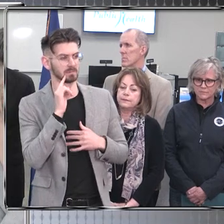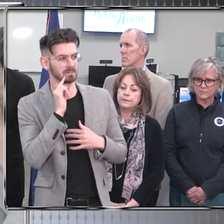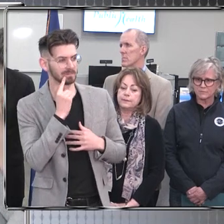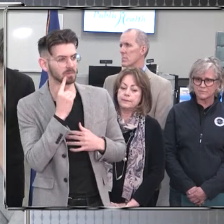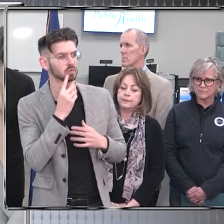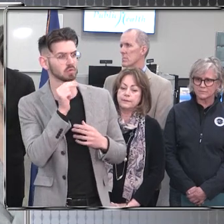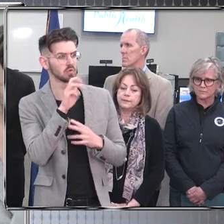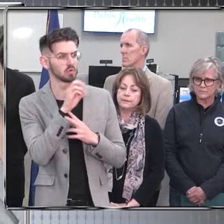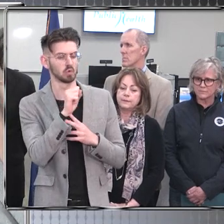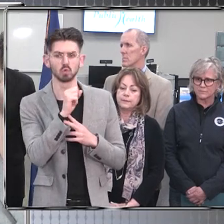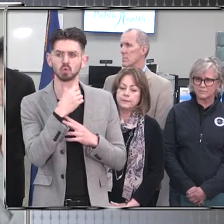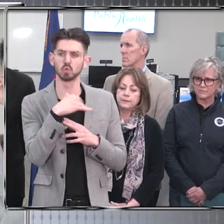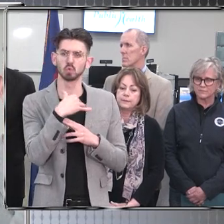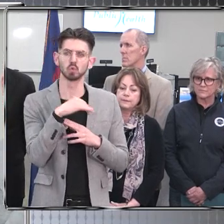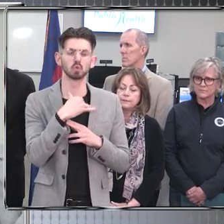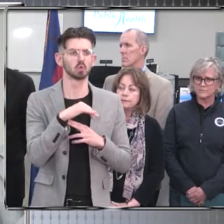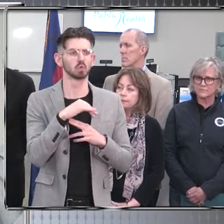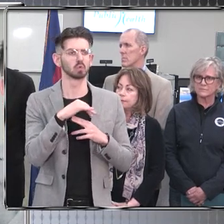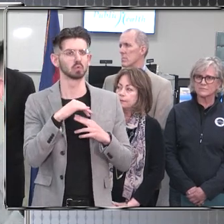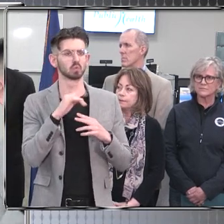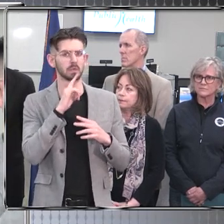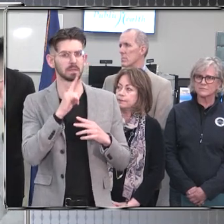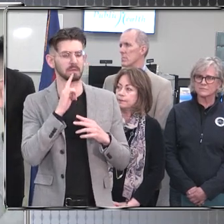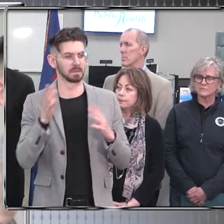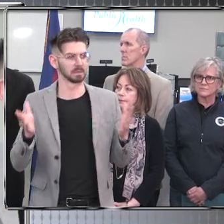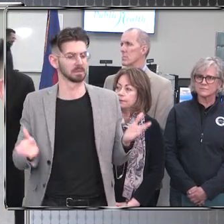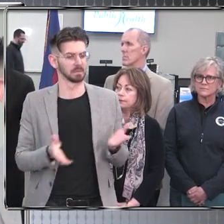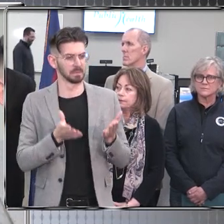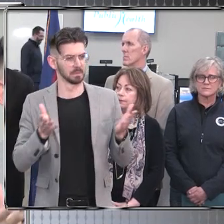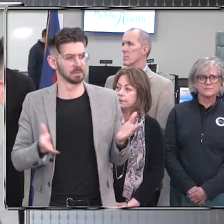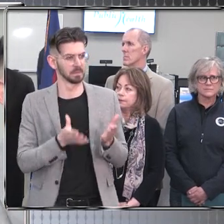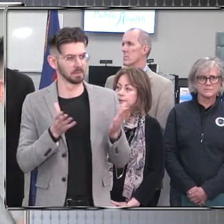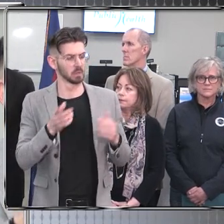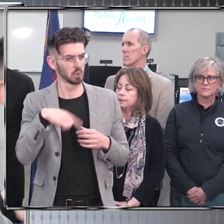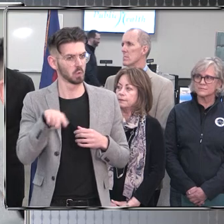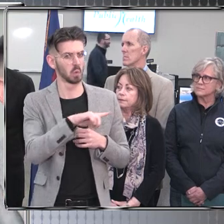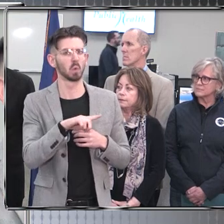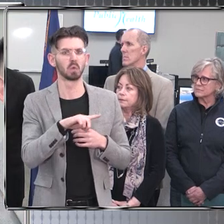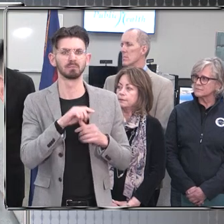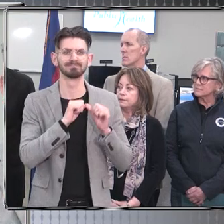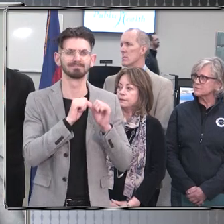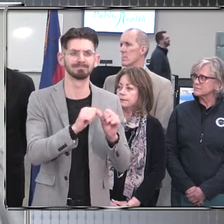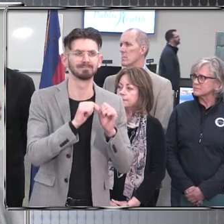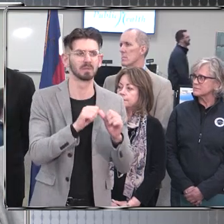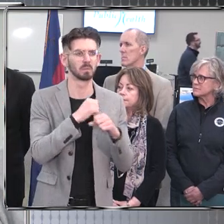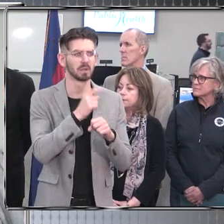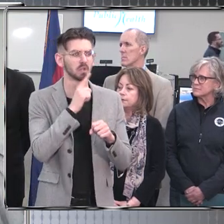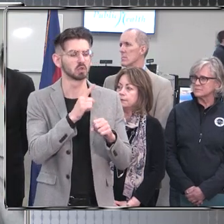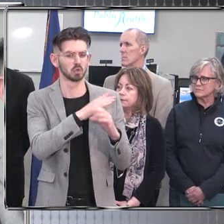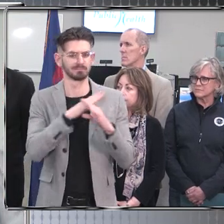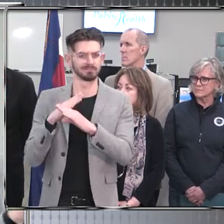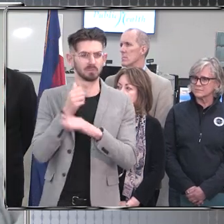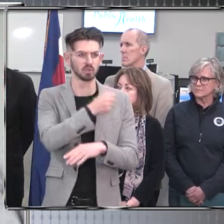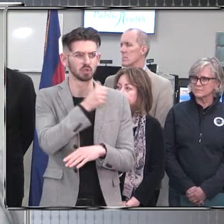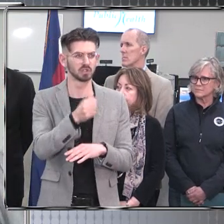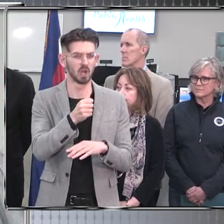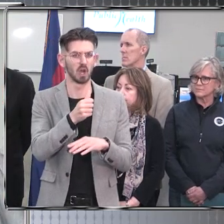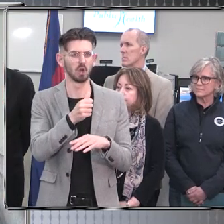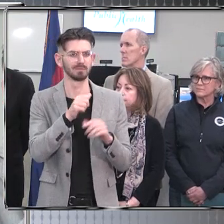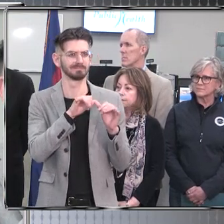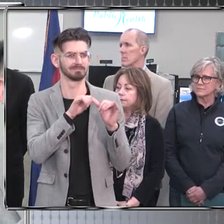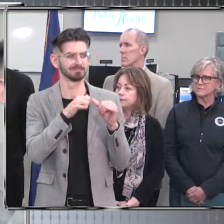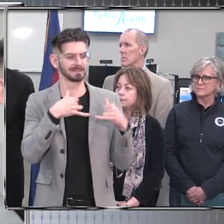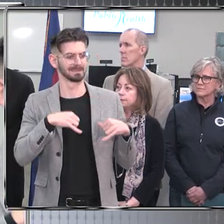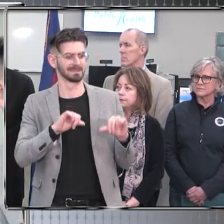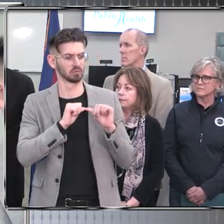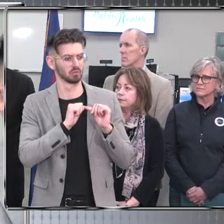to continue with a calm, well-informed, and deliberate approach to protecting themselves, their